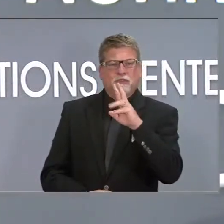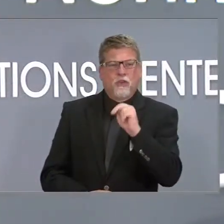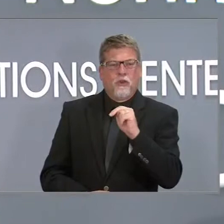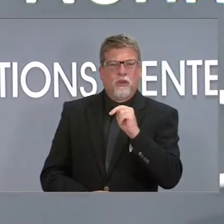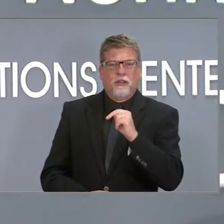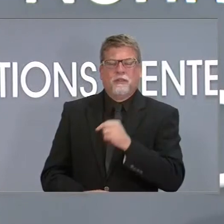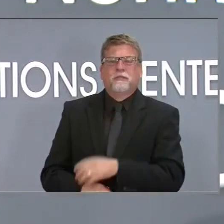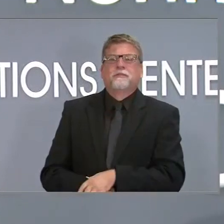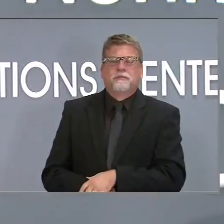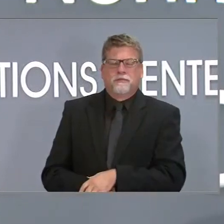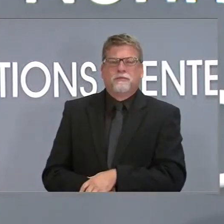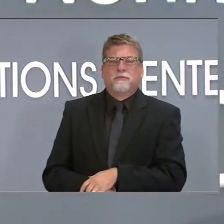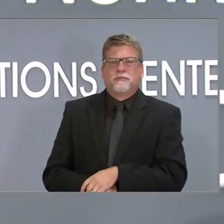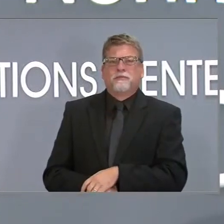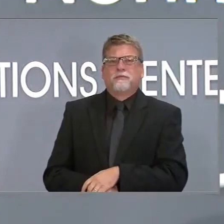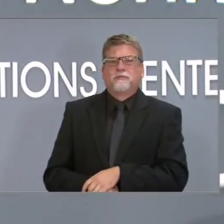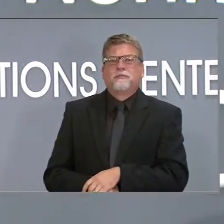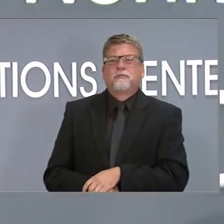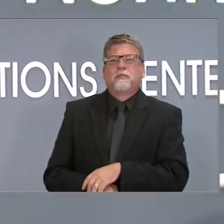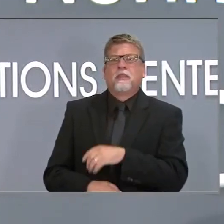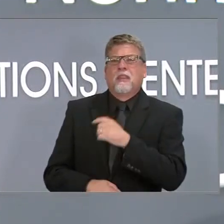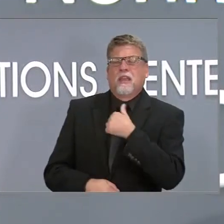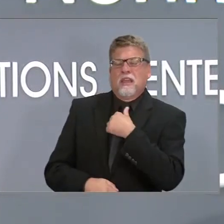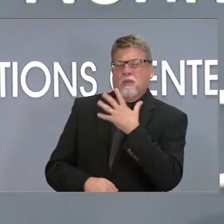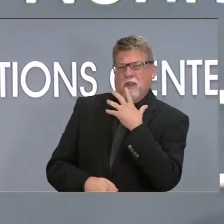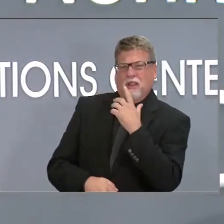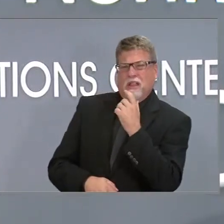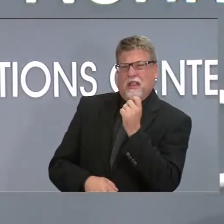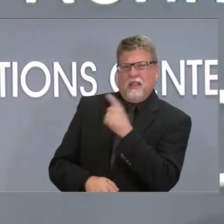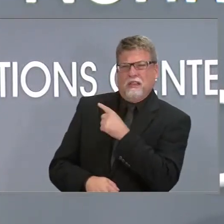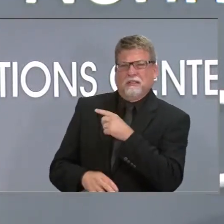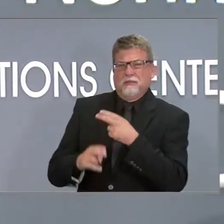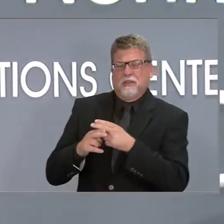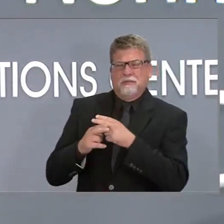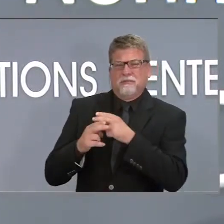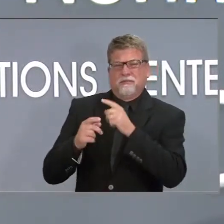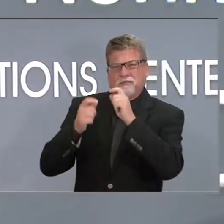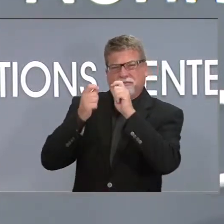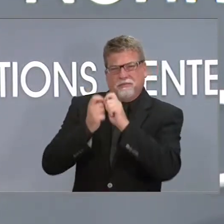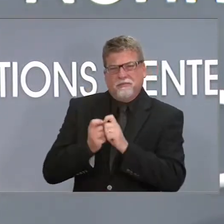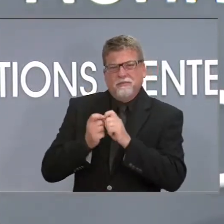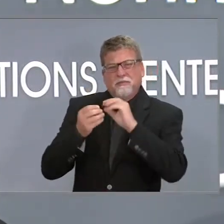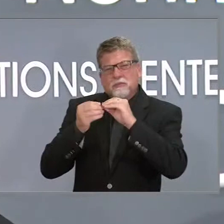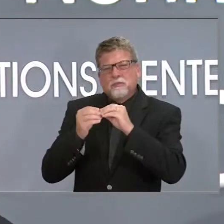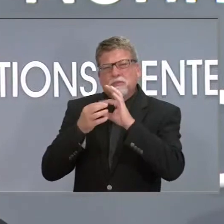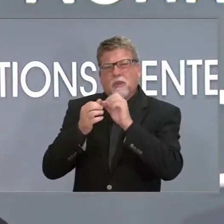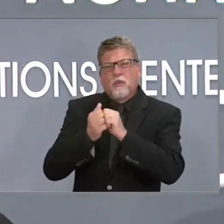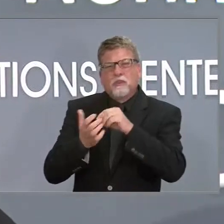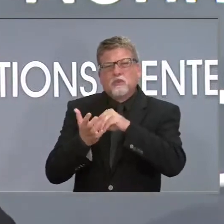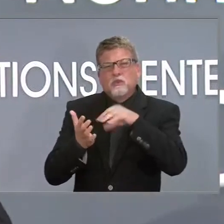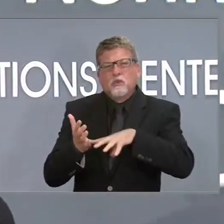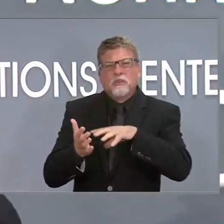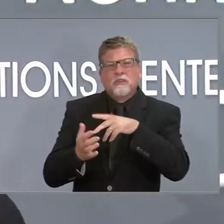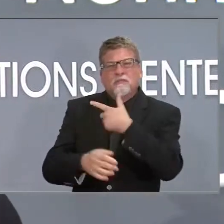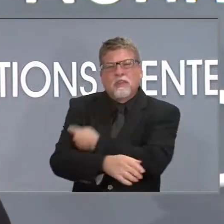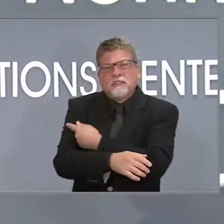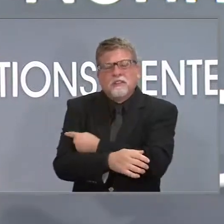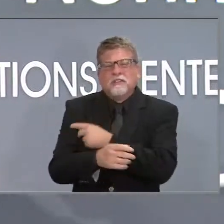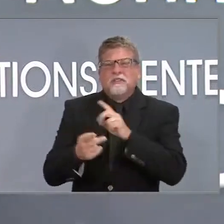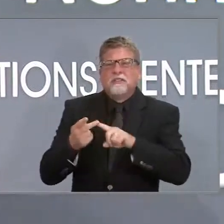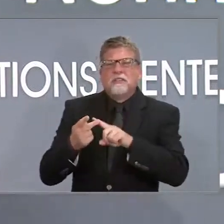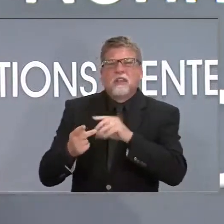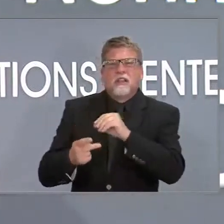with the student vax numbers and the latest DHHS guidance. So I guess this one is for Dr. Cohen. Is